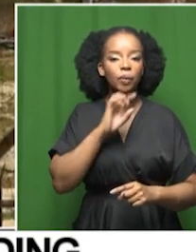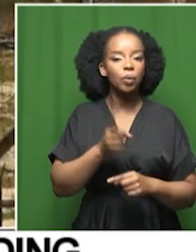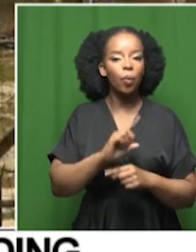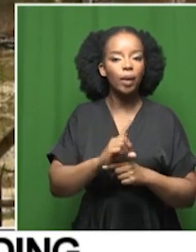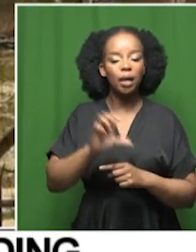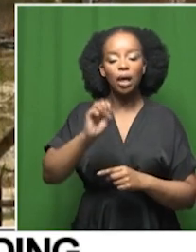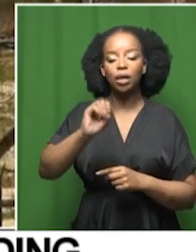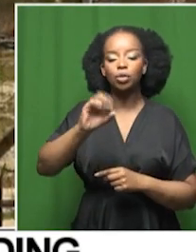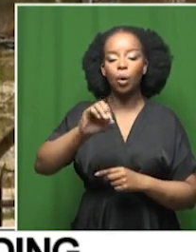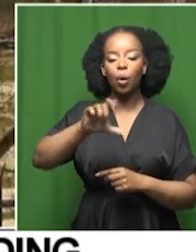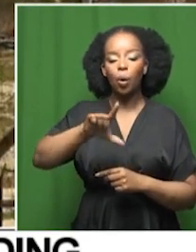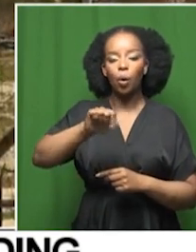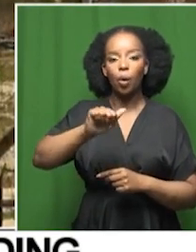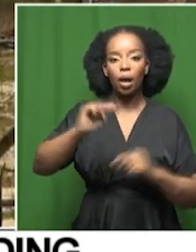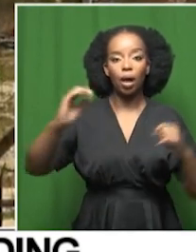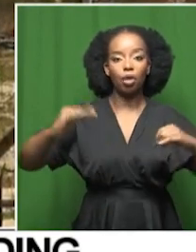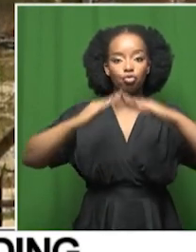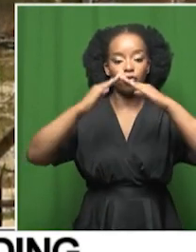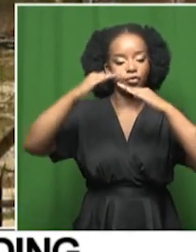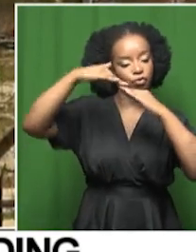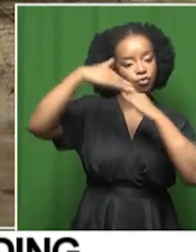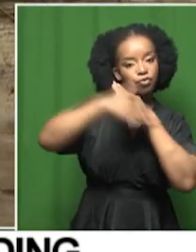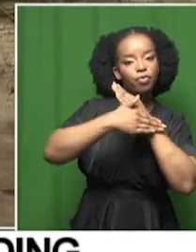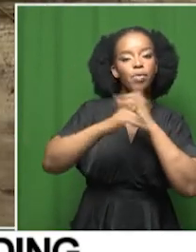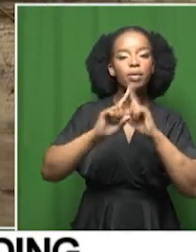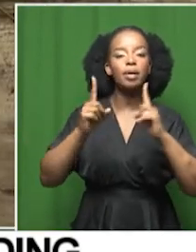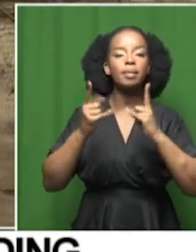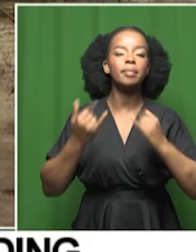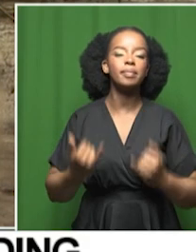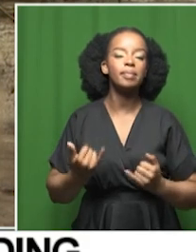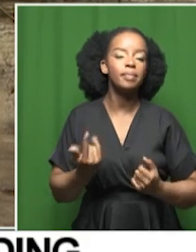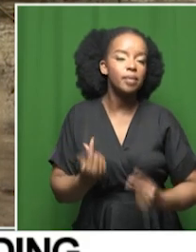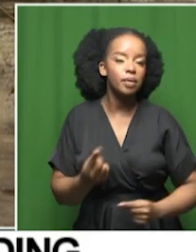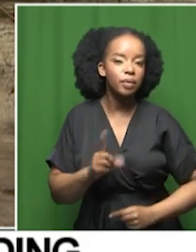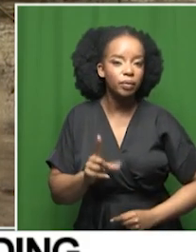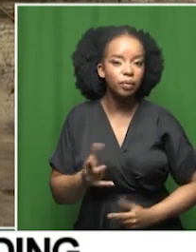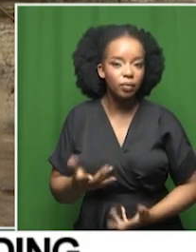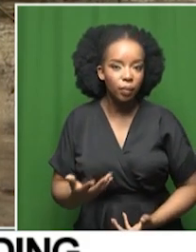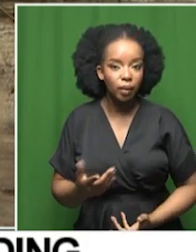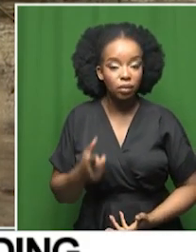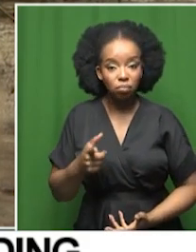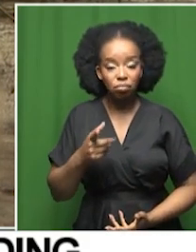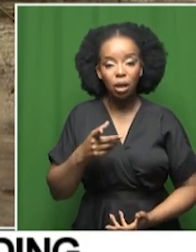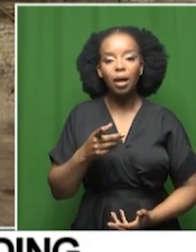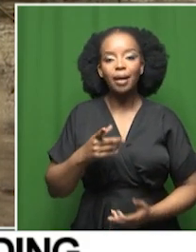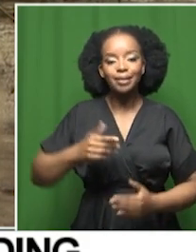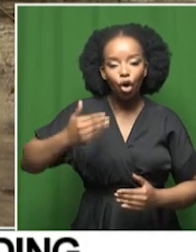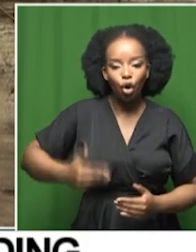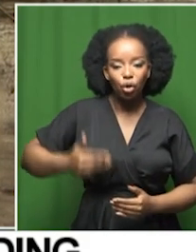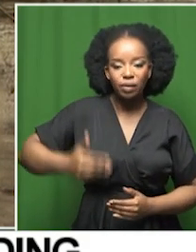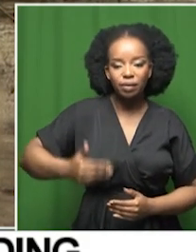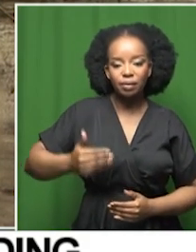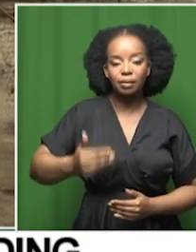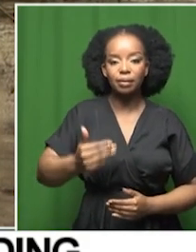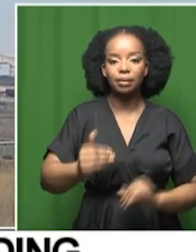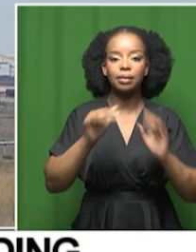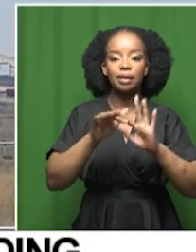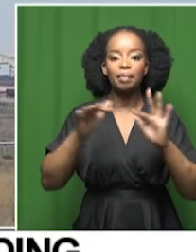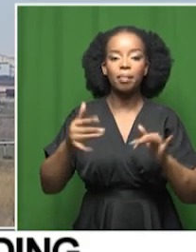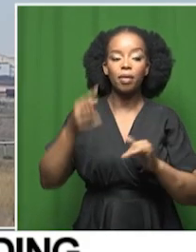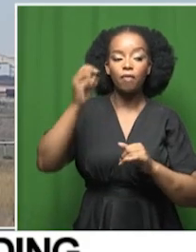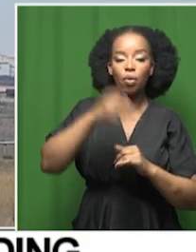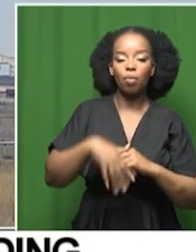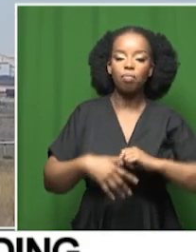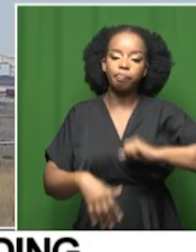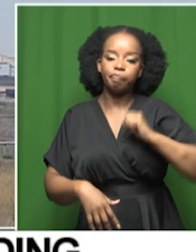extent, areas within the value chain can assist where your electricity consumption is relatively constant, for instance, with cold storage. But